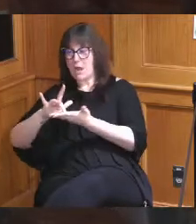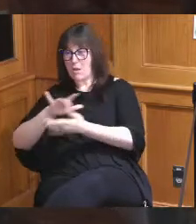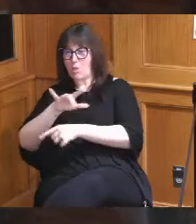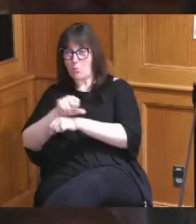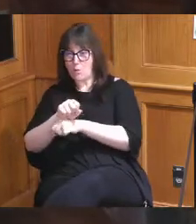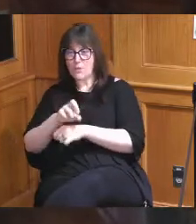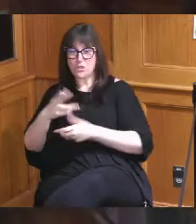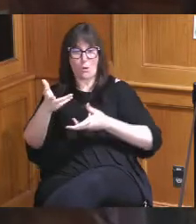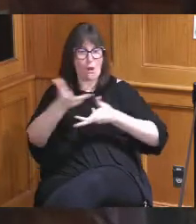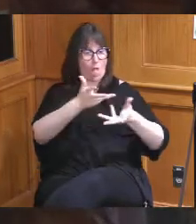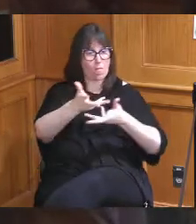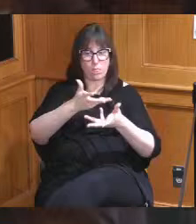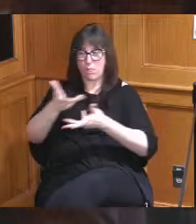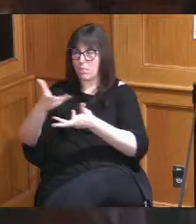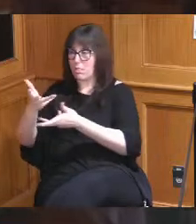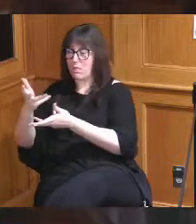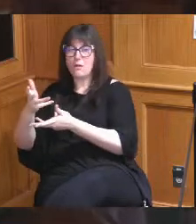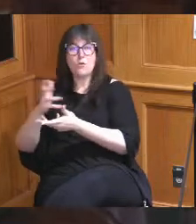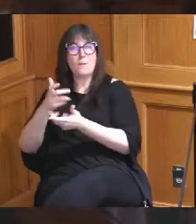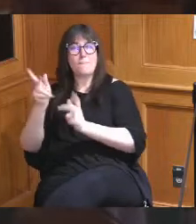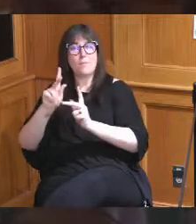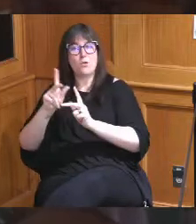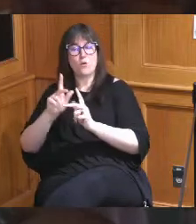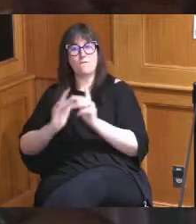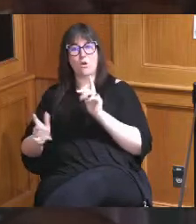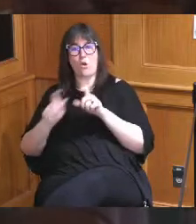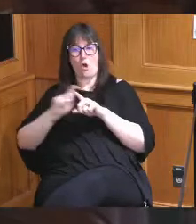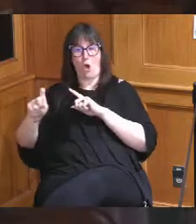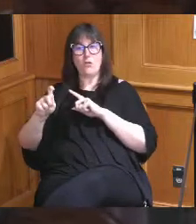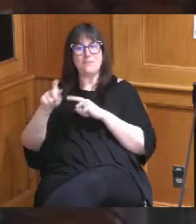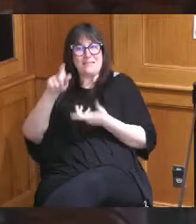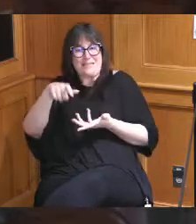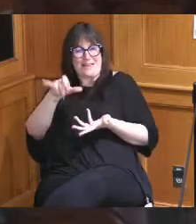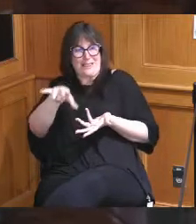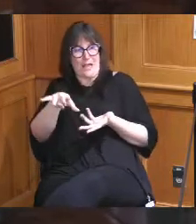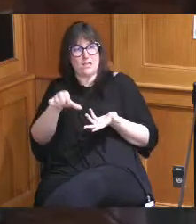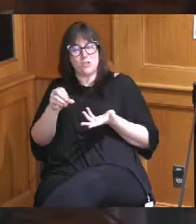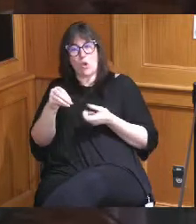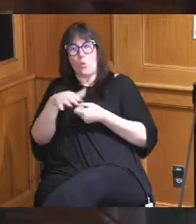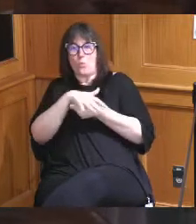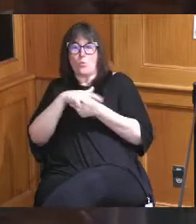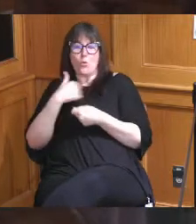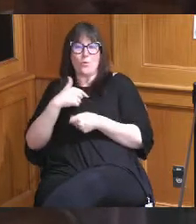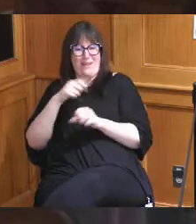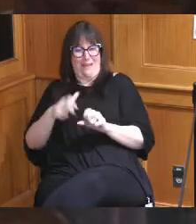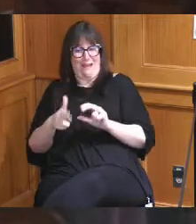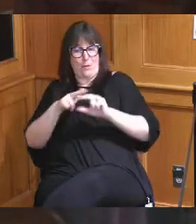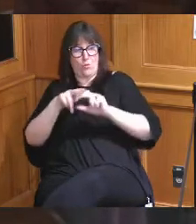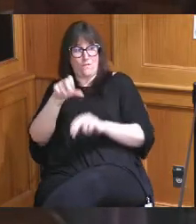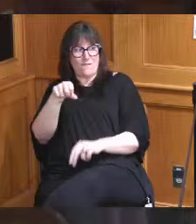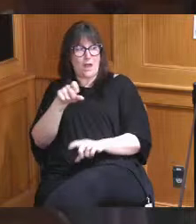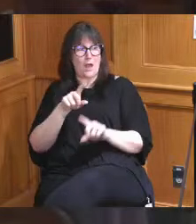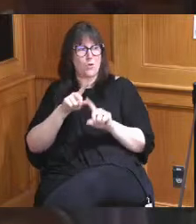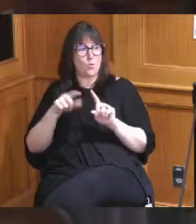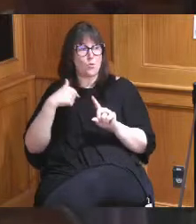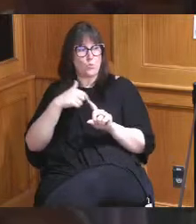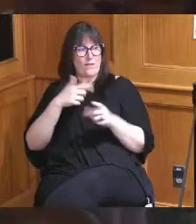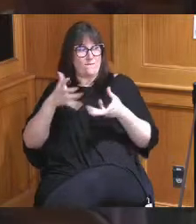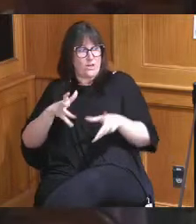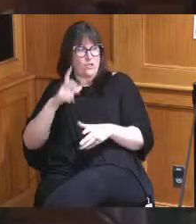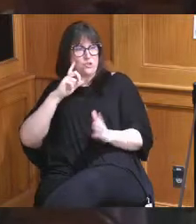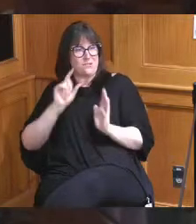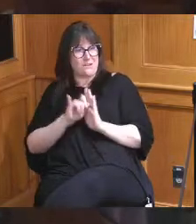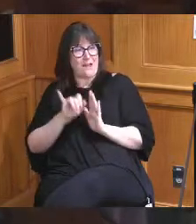they're engaging with individuals who have called the outreach hotline. So it's certainly an area where we can improve and recognize that. But I